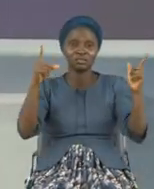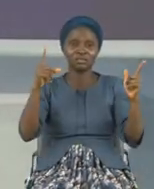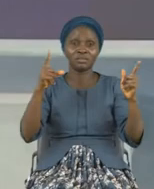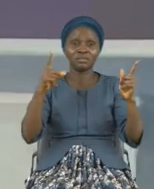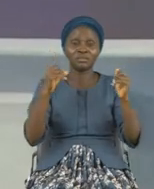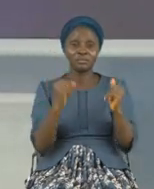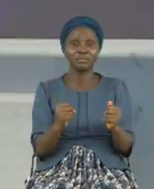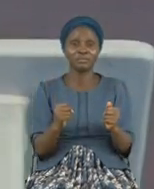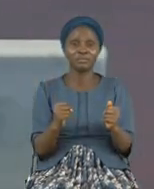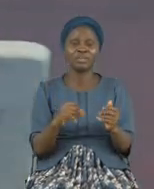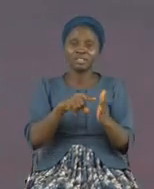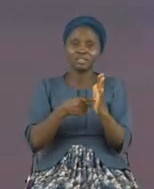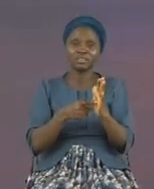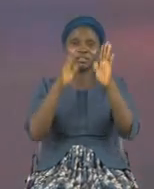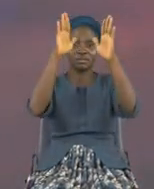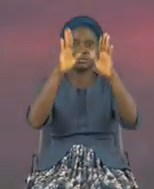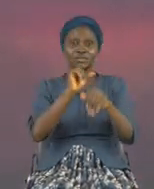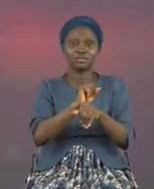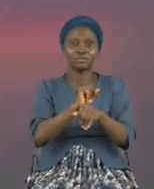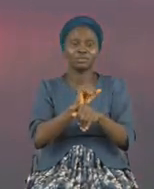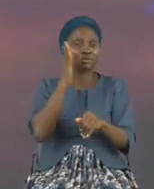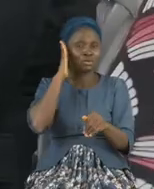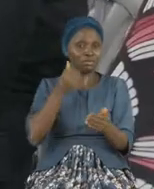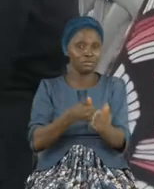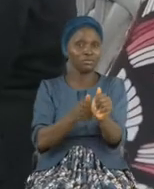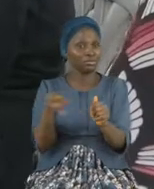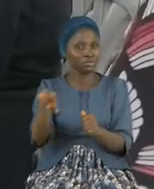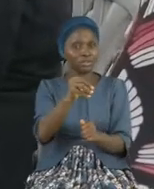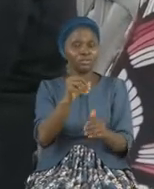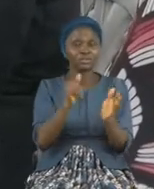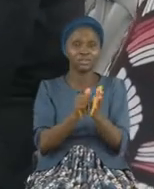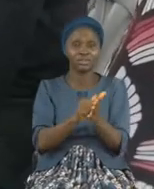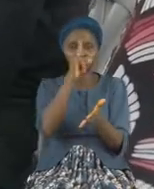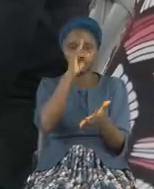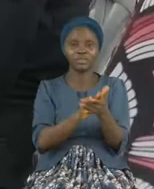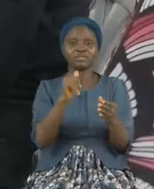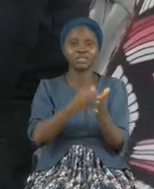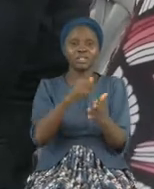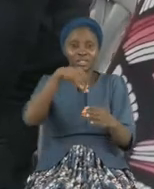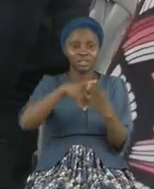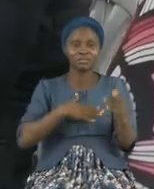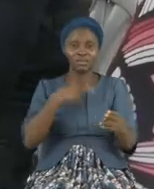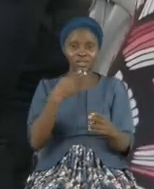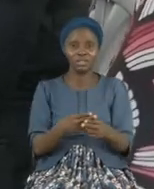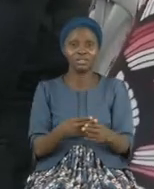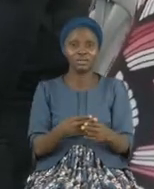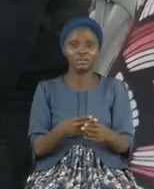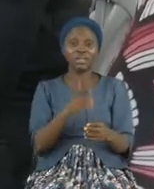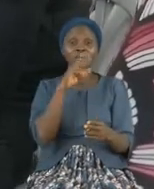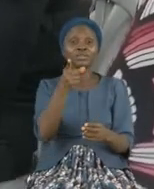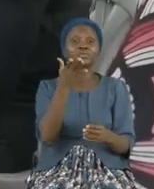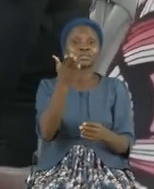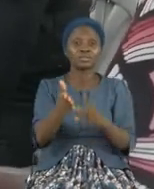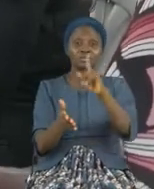believe. In my name, are you there? You'll begin to do it. In my name, they'll